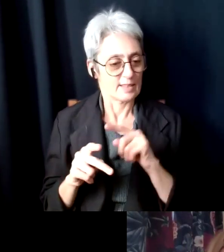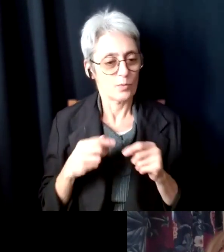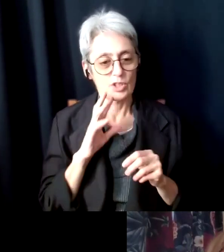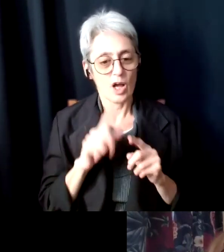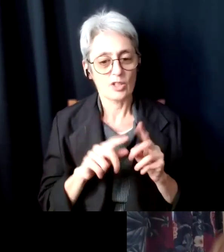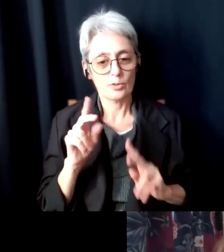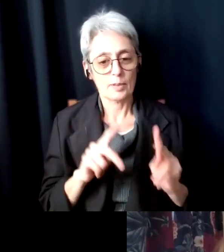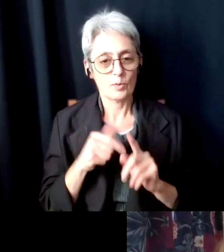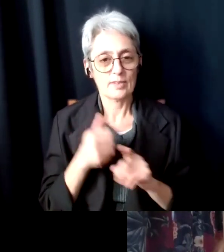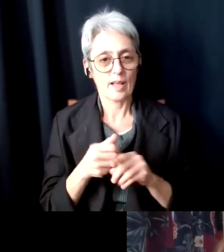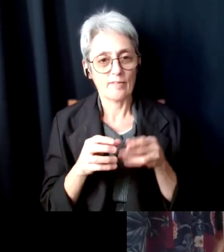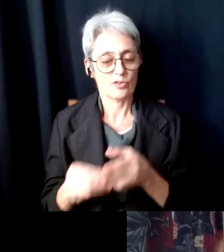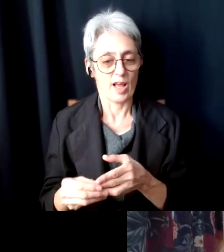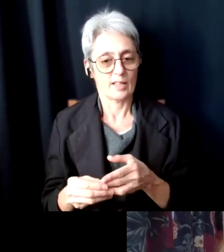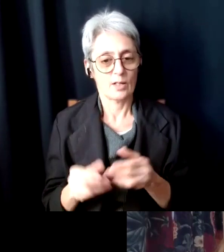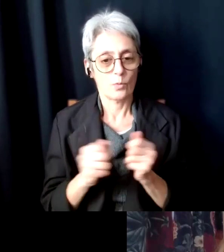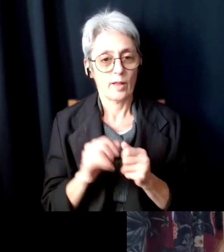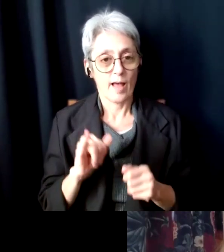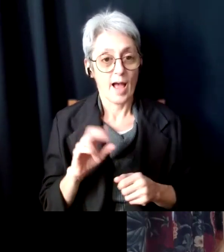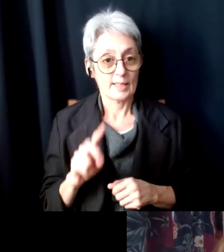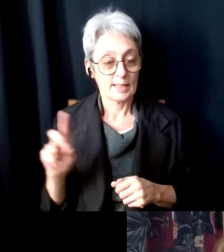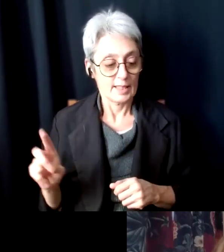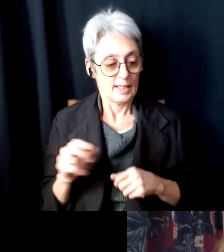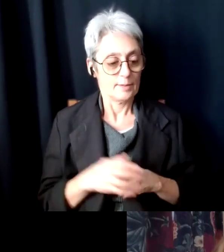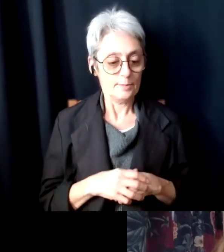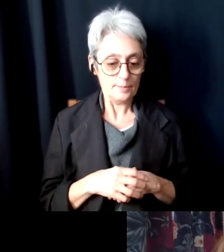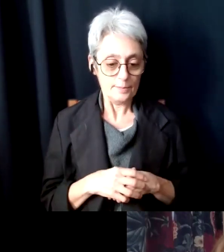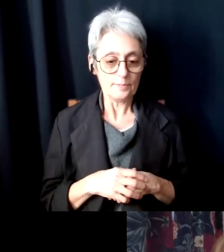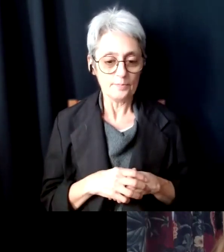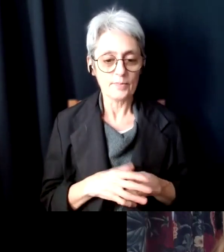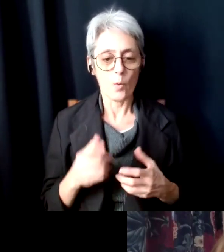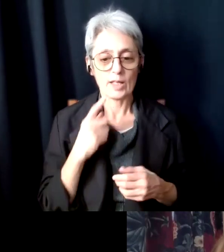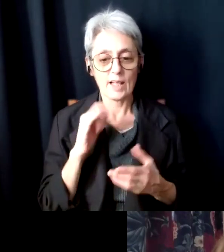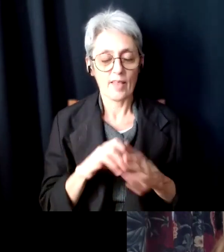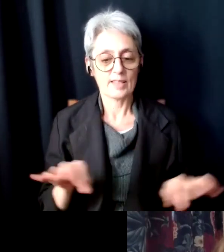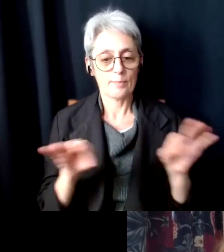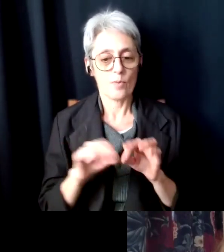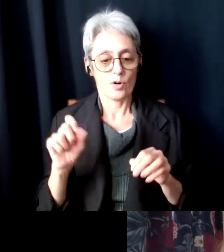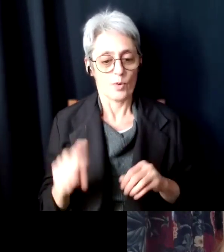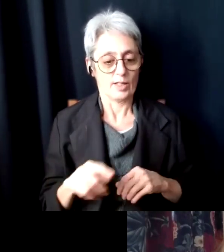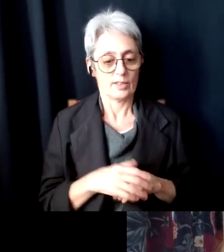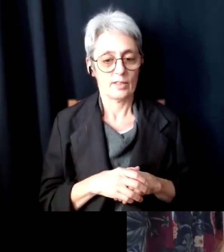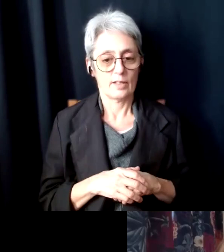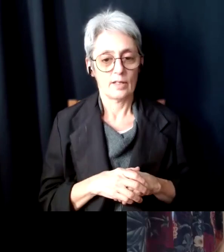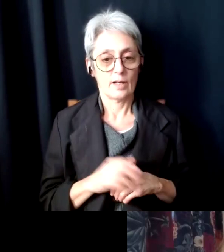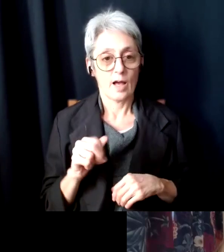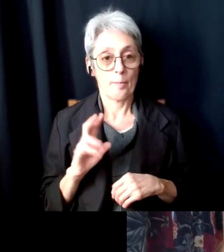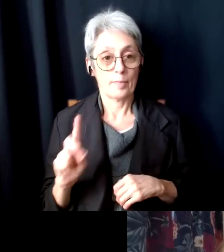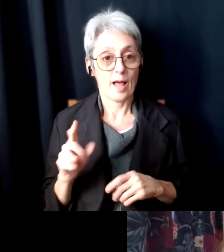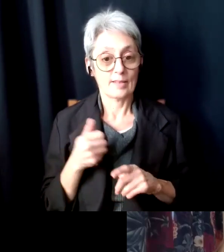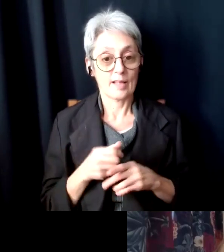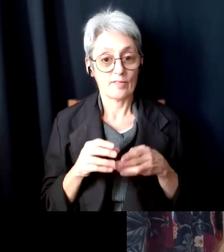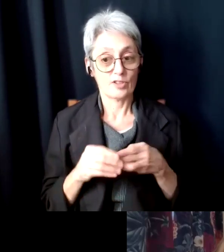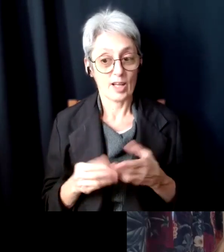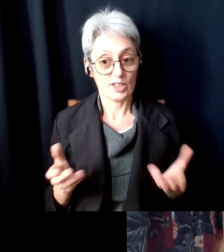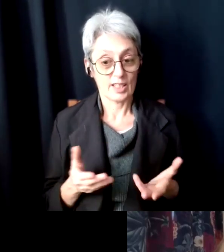self-direct with IDD. And so I just wanted to say it's an important question. I know at Applied Self-Direction, we'd love the opportunity to dig in more